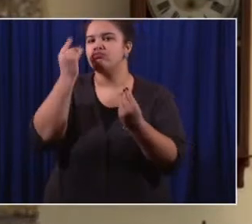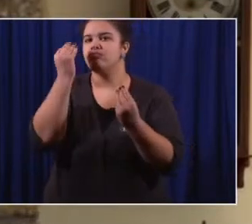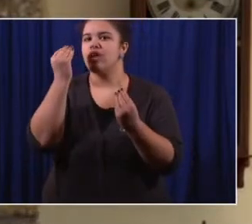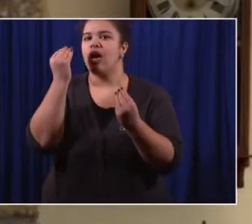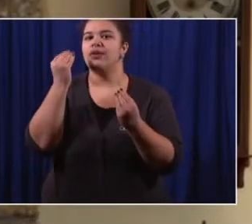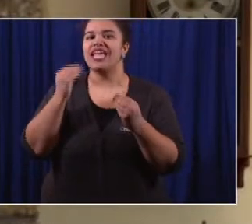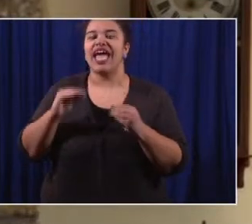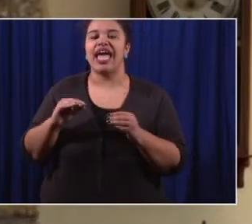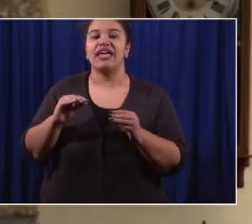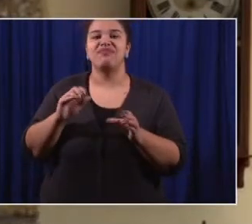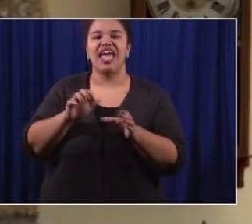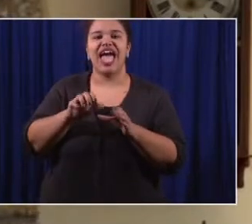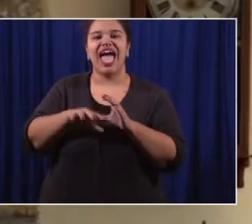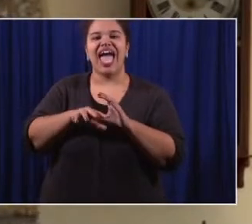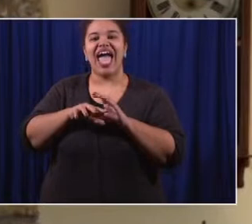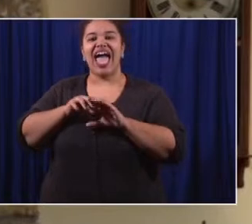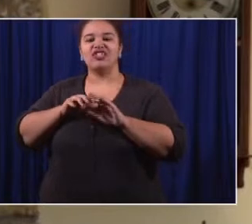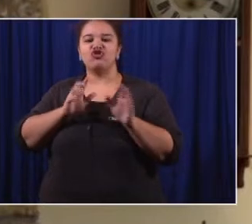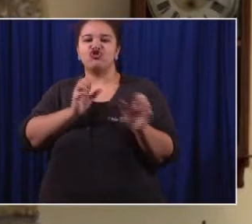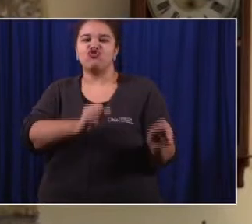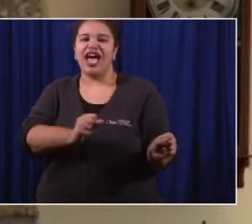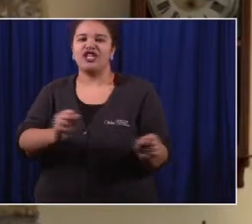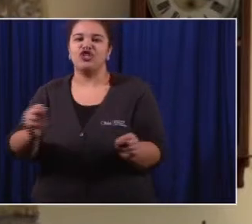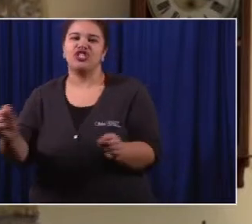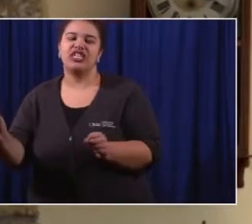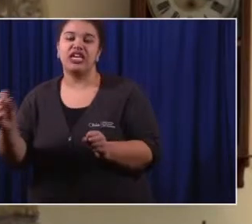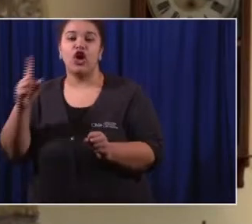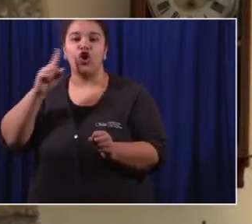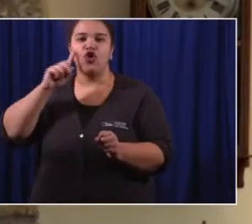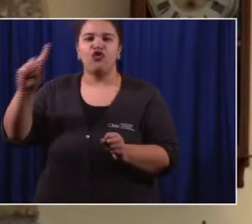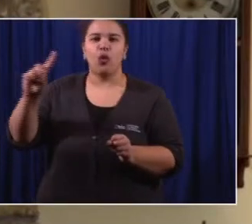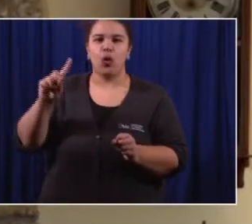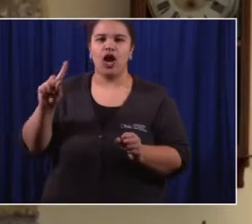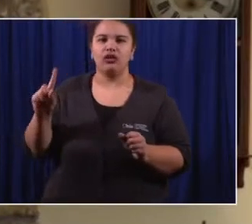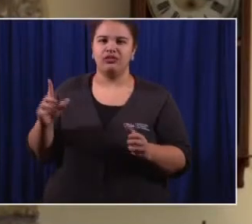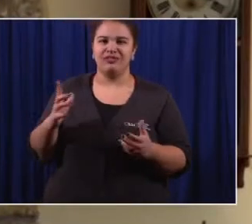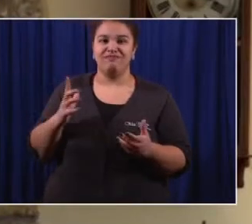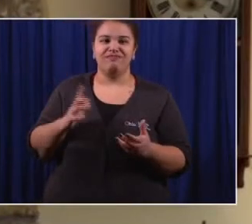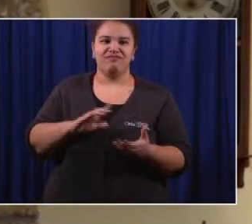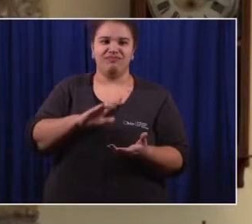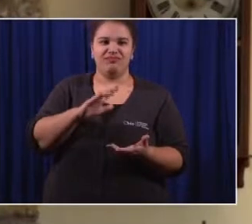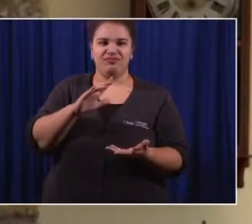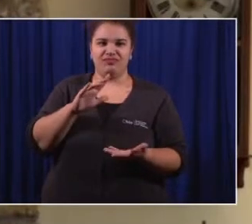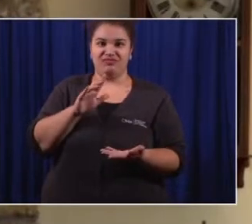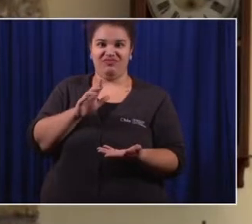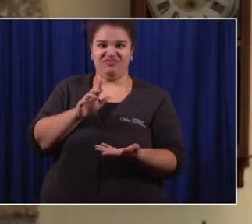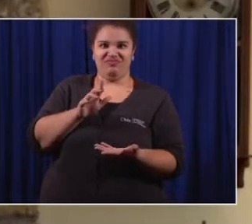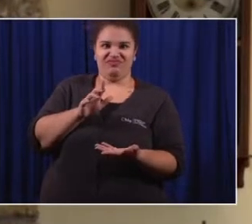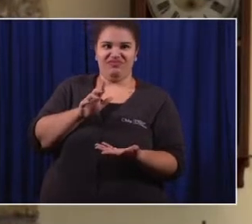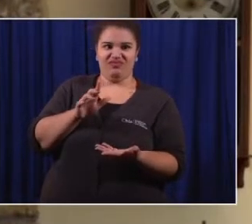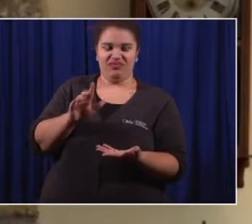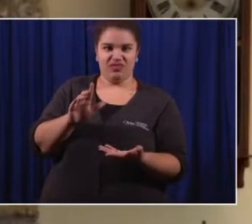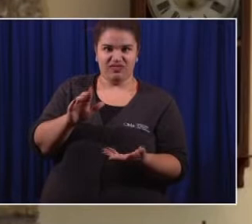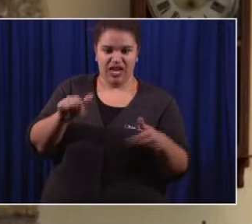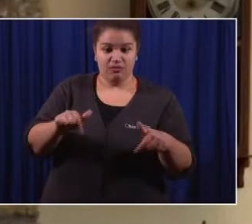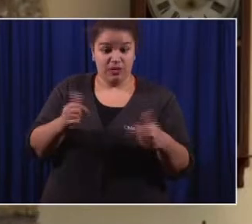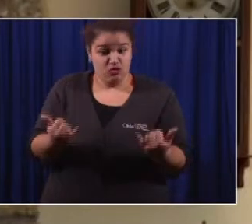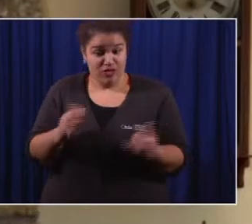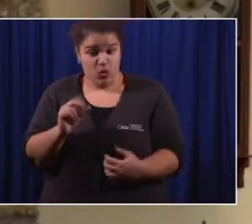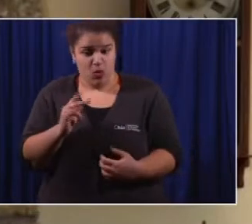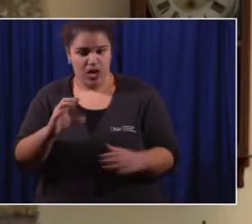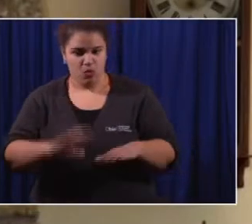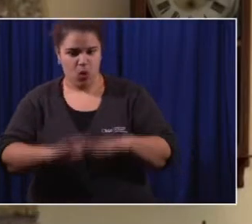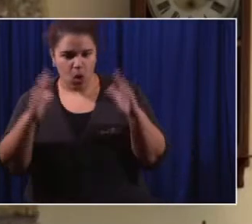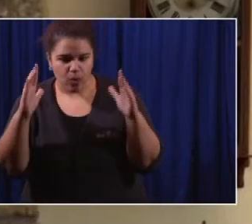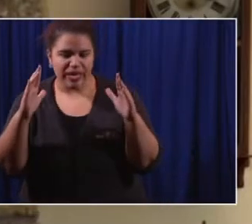but businesses are operating at less than 50%, and many will not survive, taking health insurance and health security away from thousands